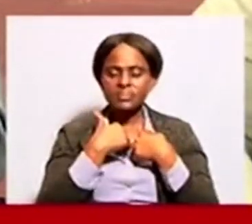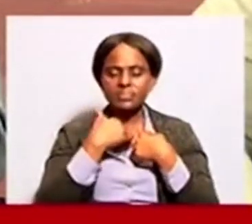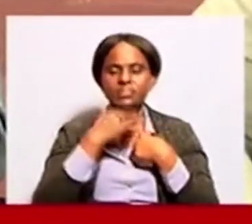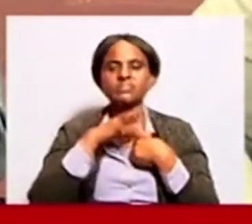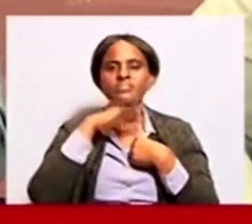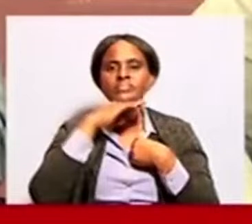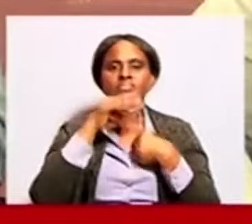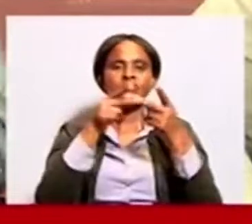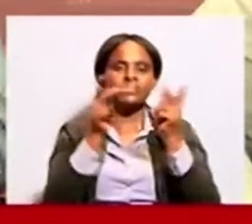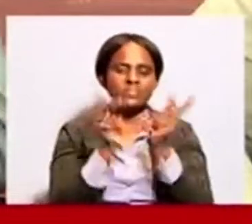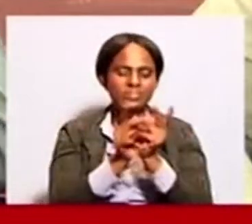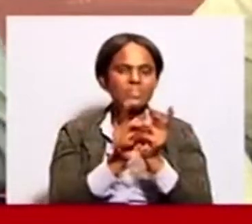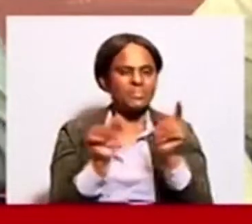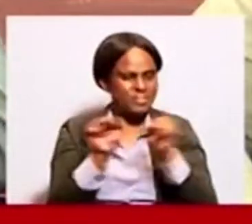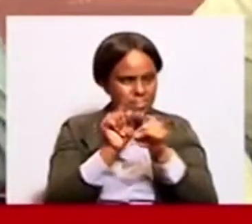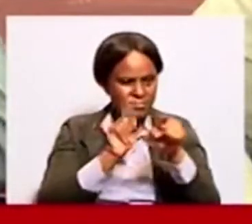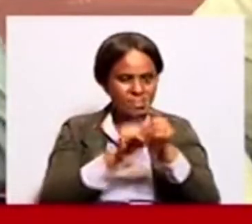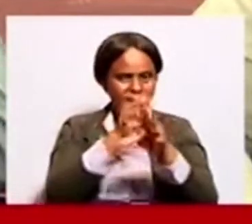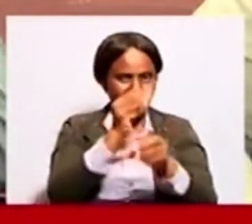accommodate them at once.